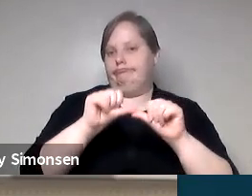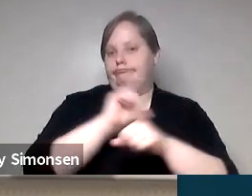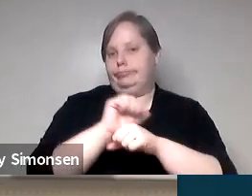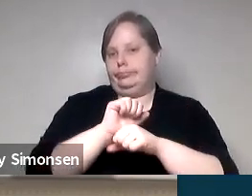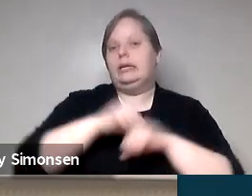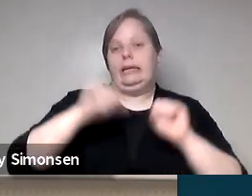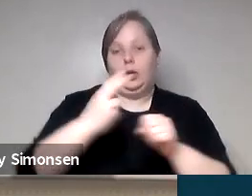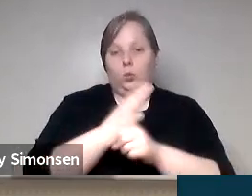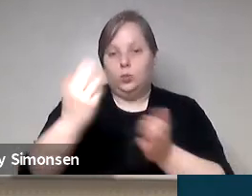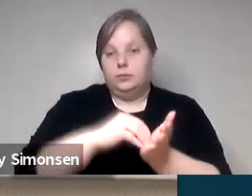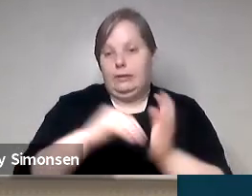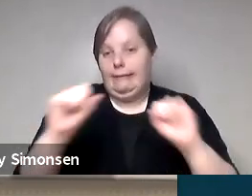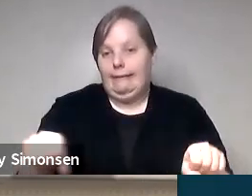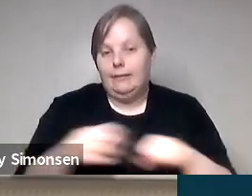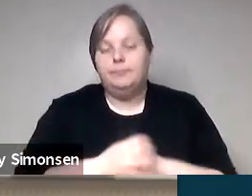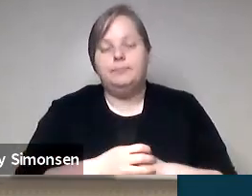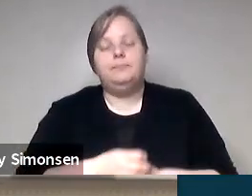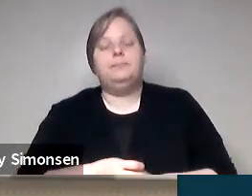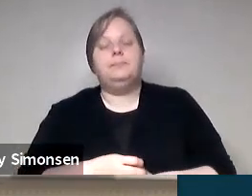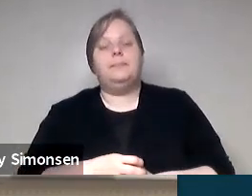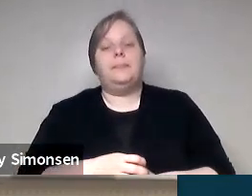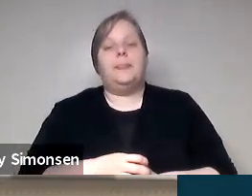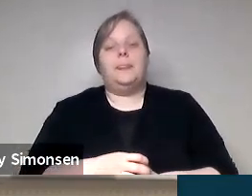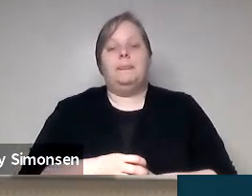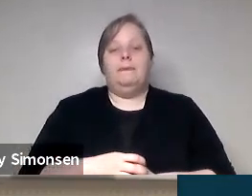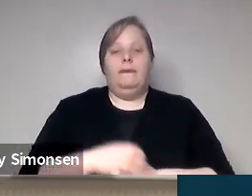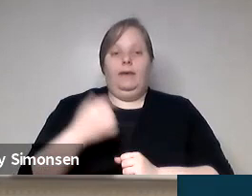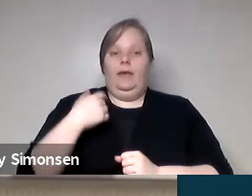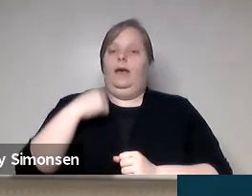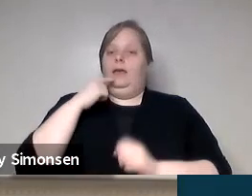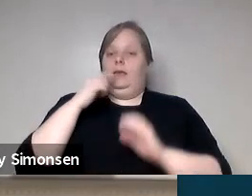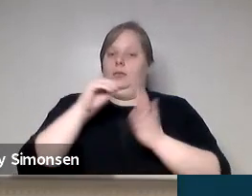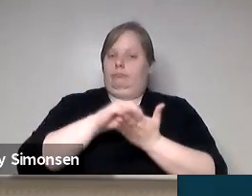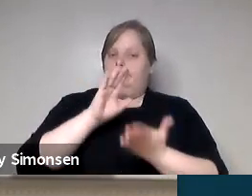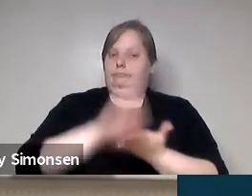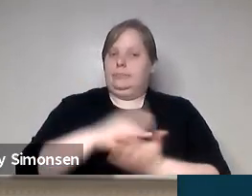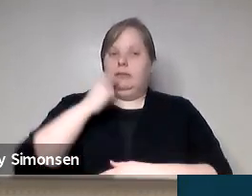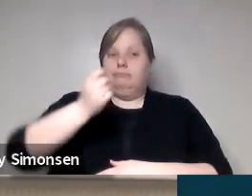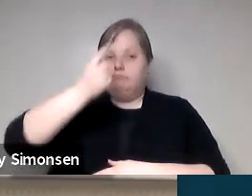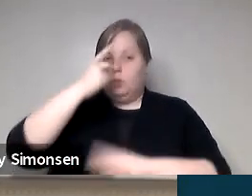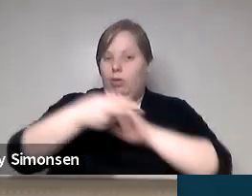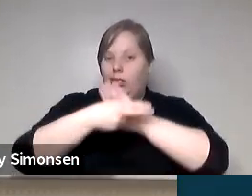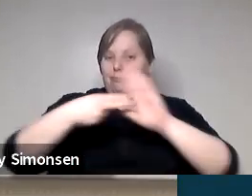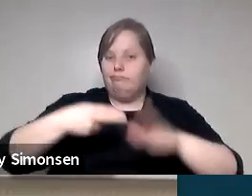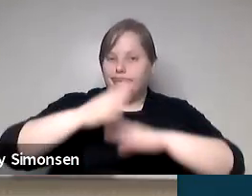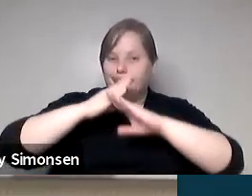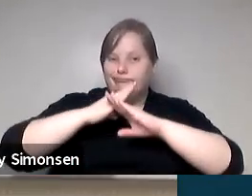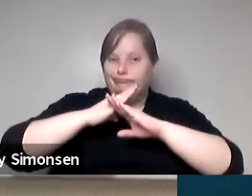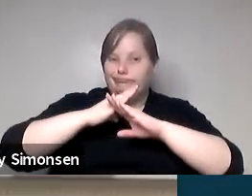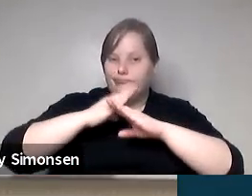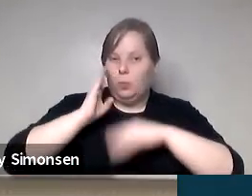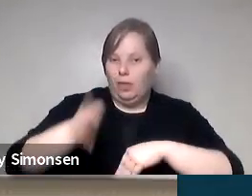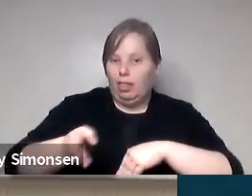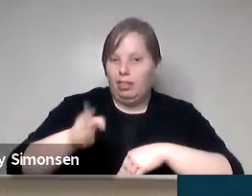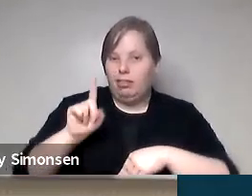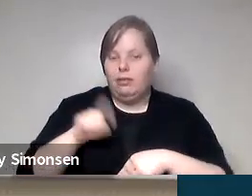reusable. And I'm put in here, will marking interfere? We talked about that before. Yeah, with